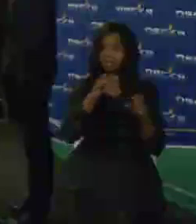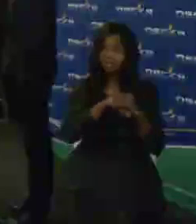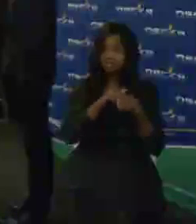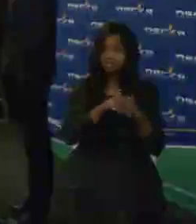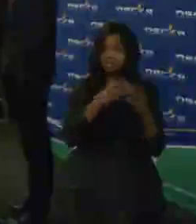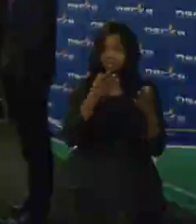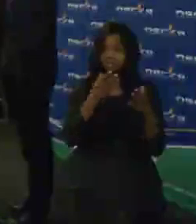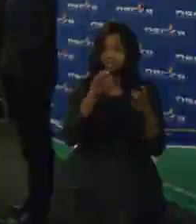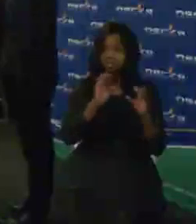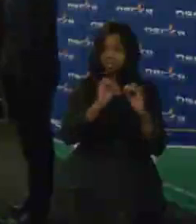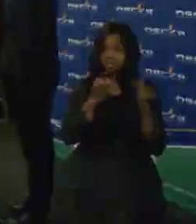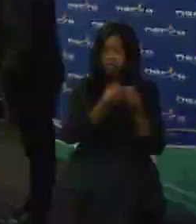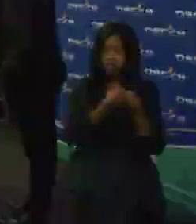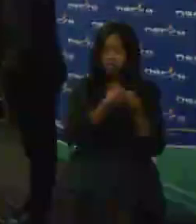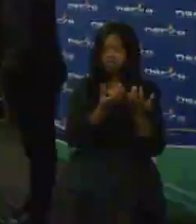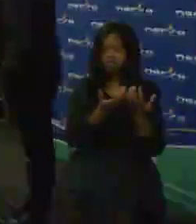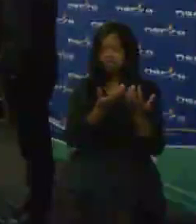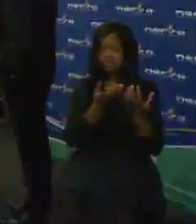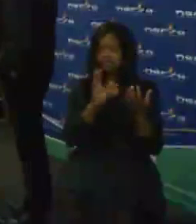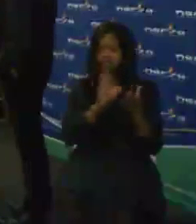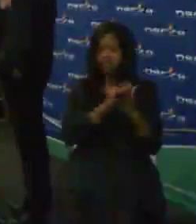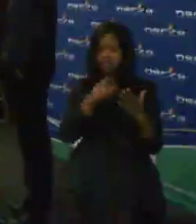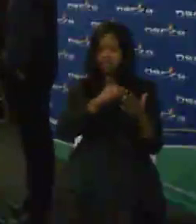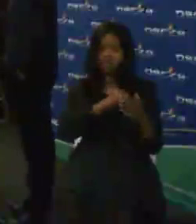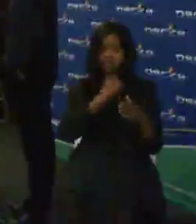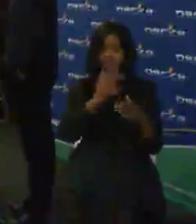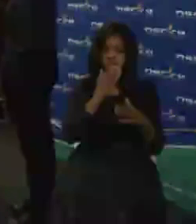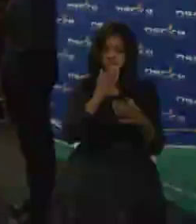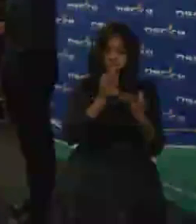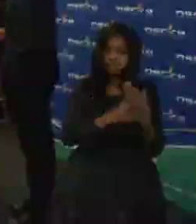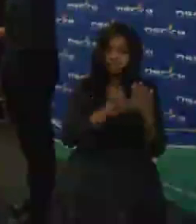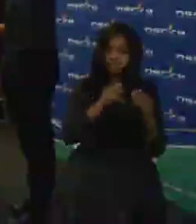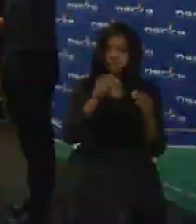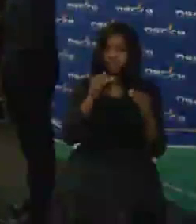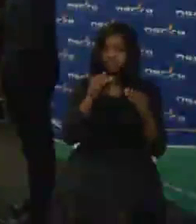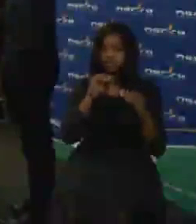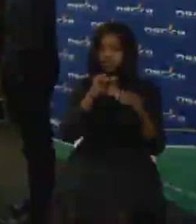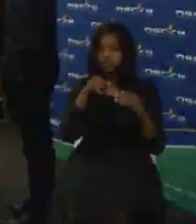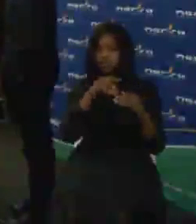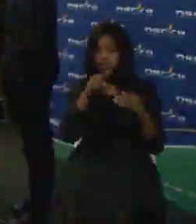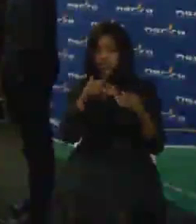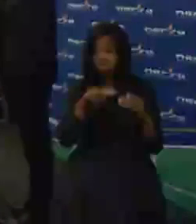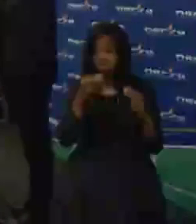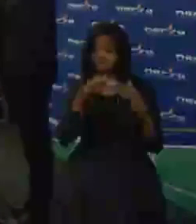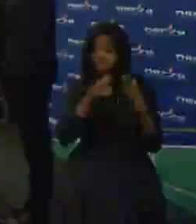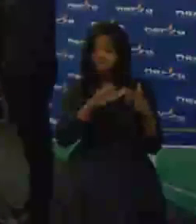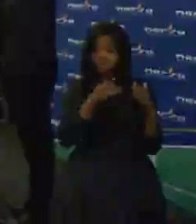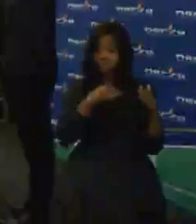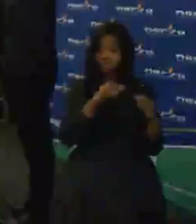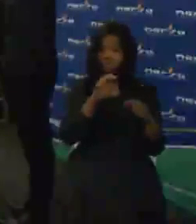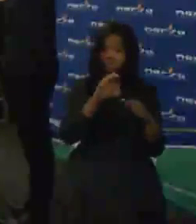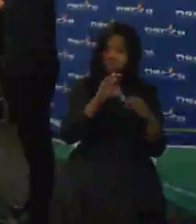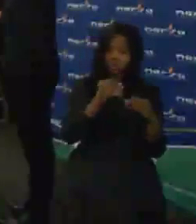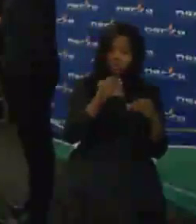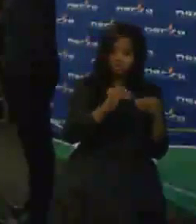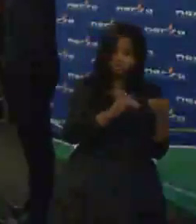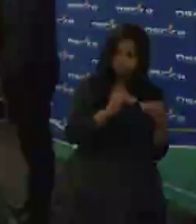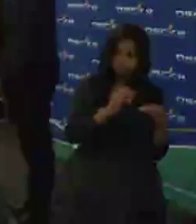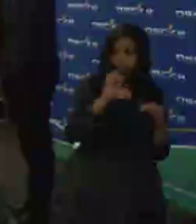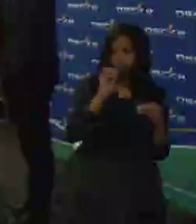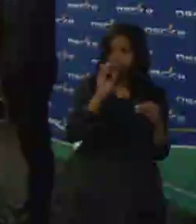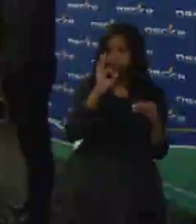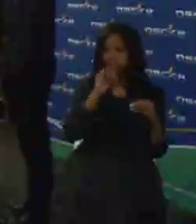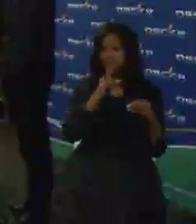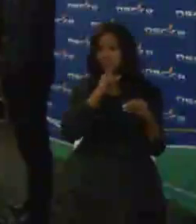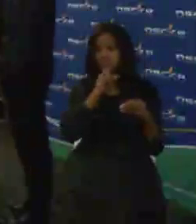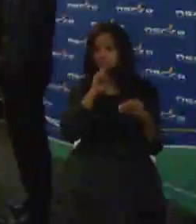instance of an organization, and I cite the company that I work for, Josie Housing, we operate 3,000 odd units in the inner city,